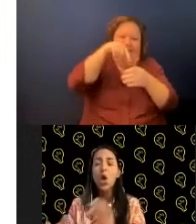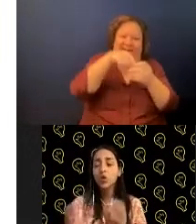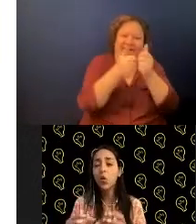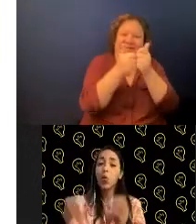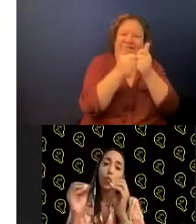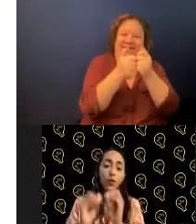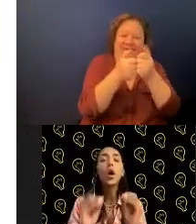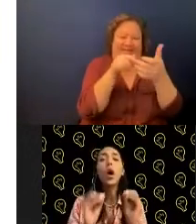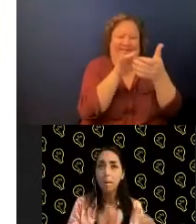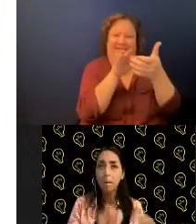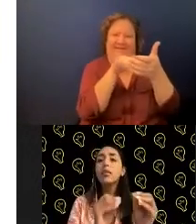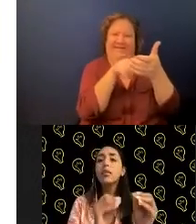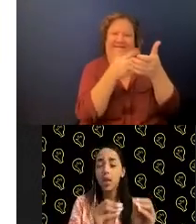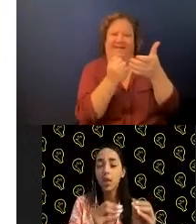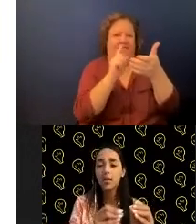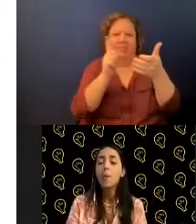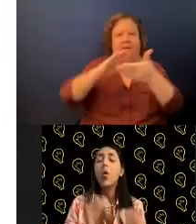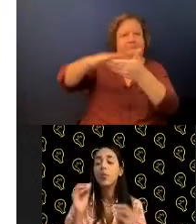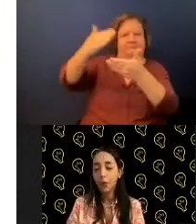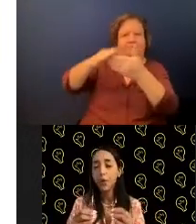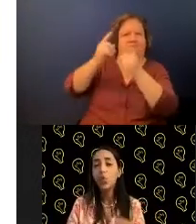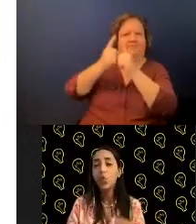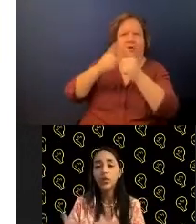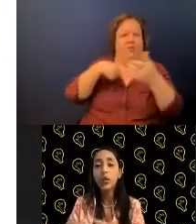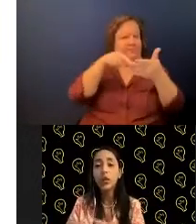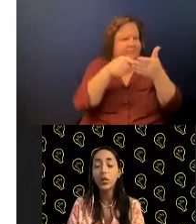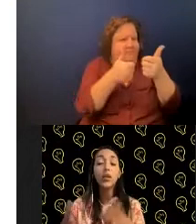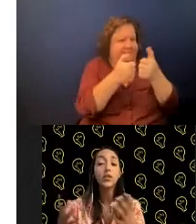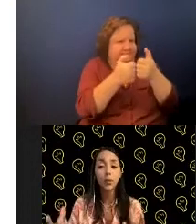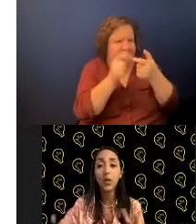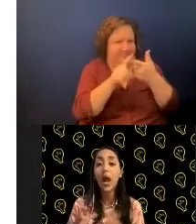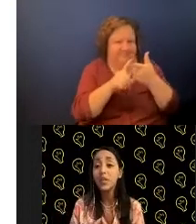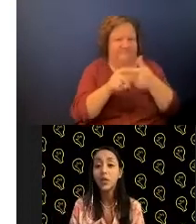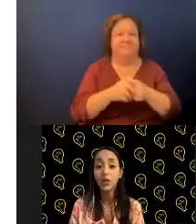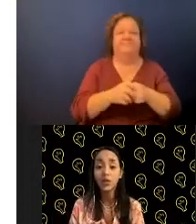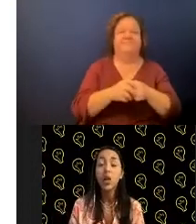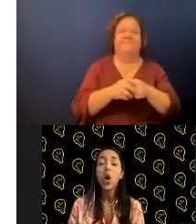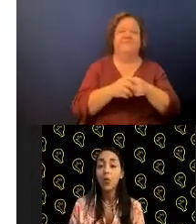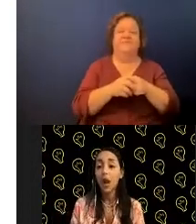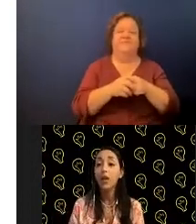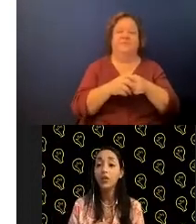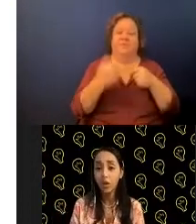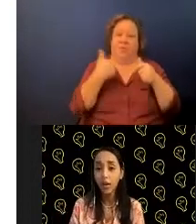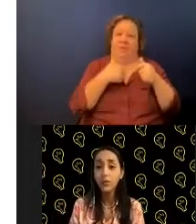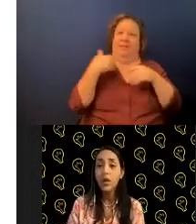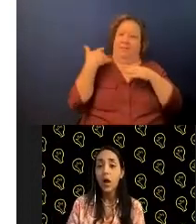phone. So we've done many things, but definitely want to continue exploring and researching over alternatives that